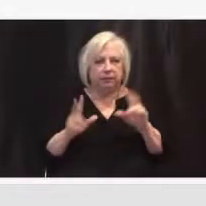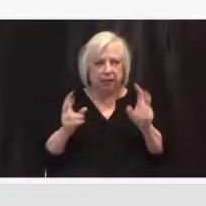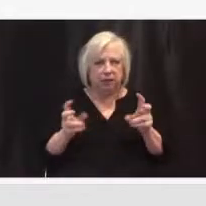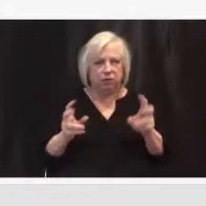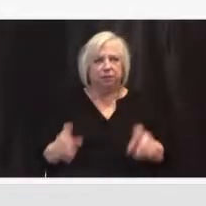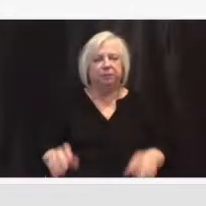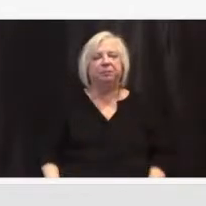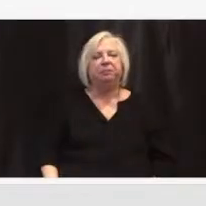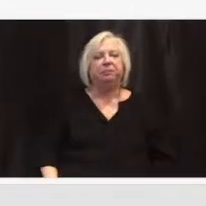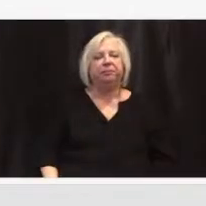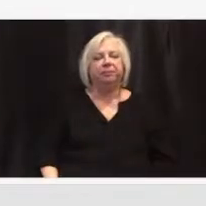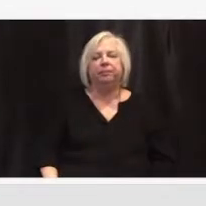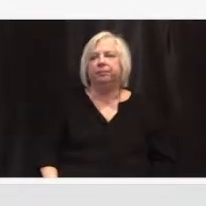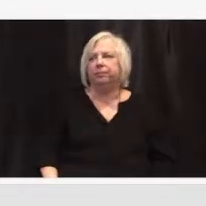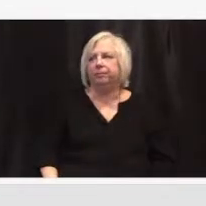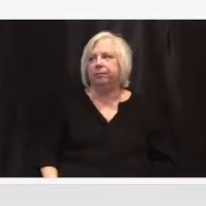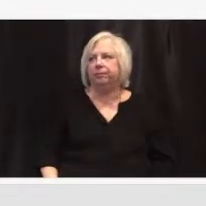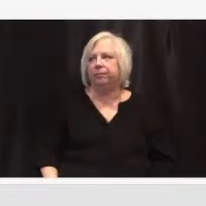clerical issue.